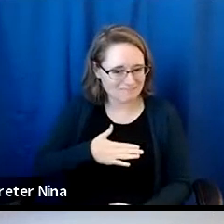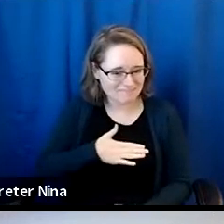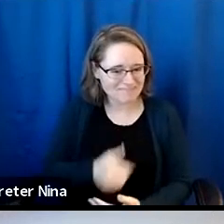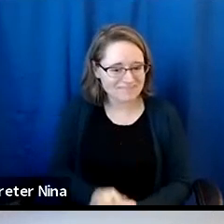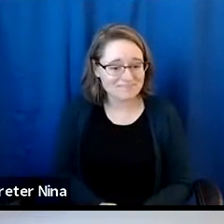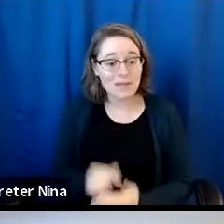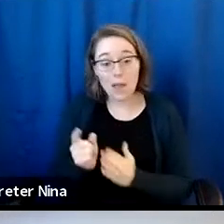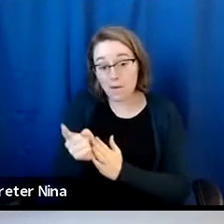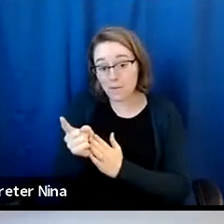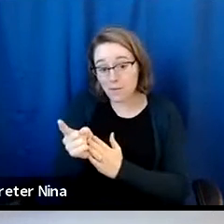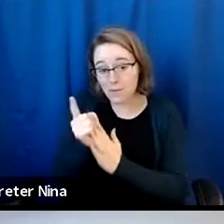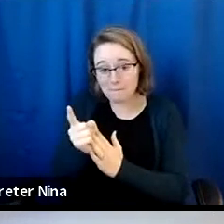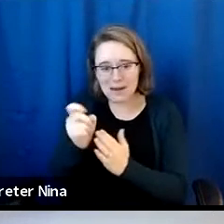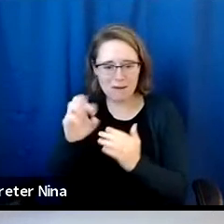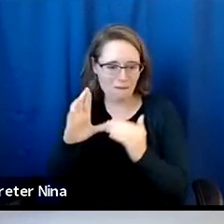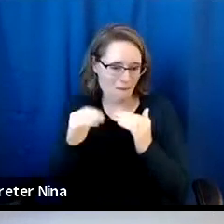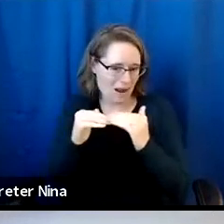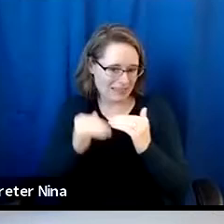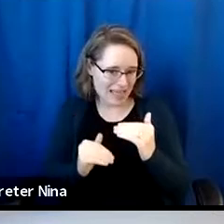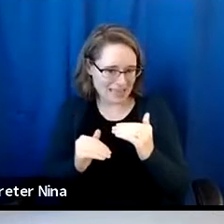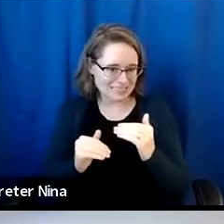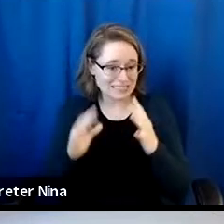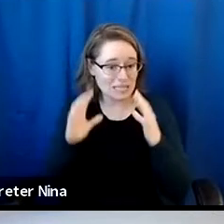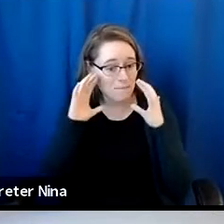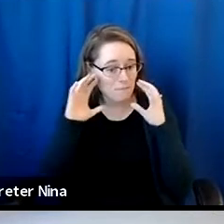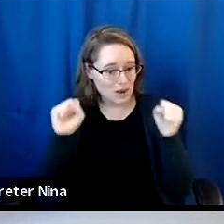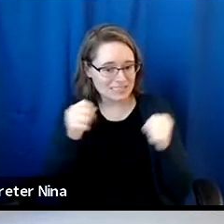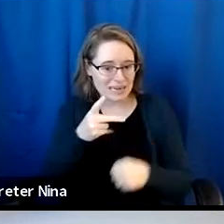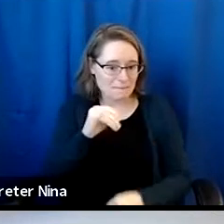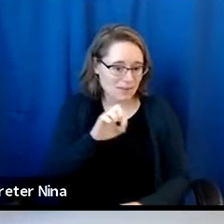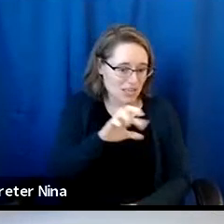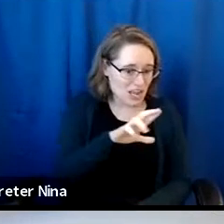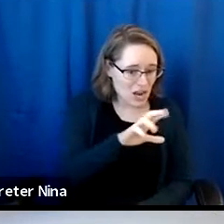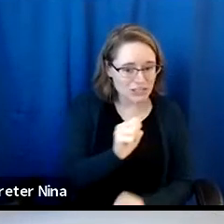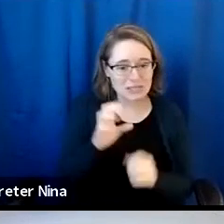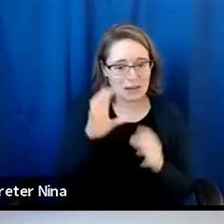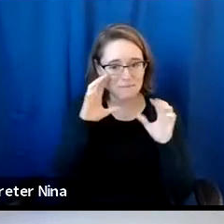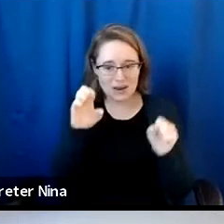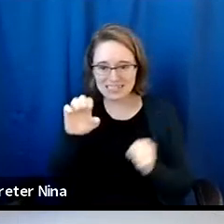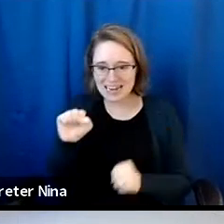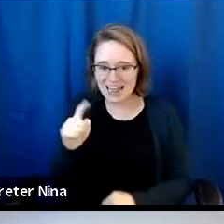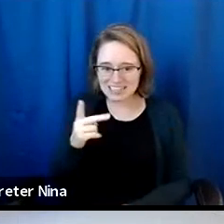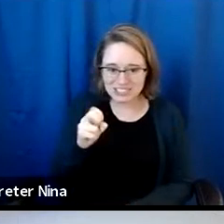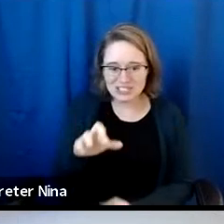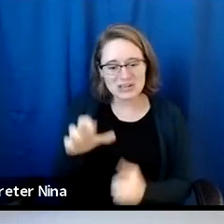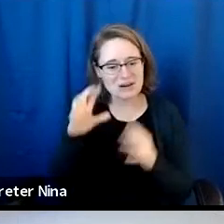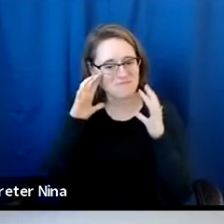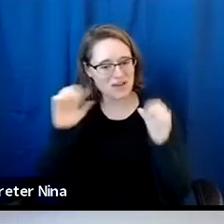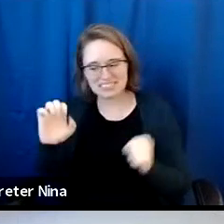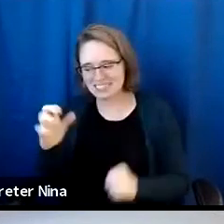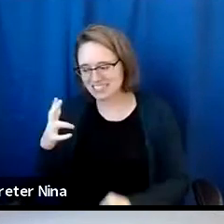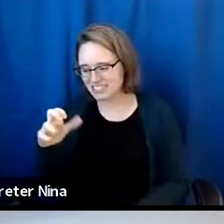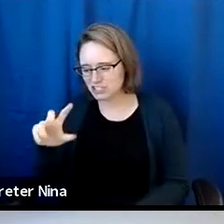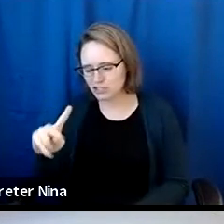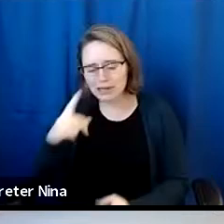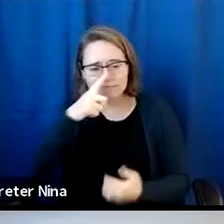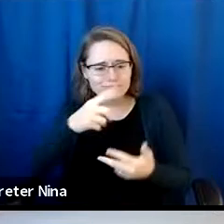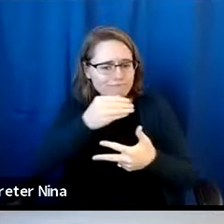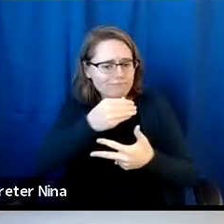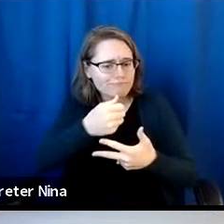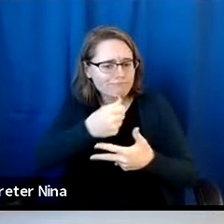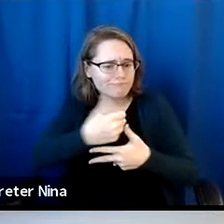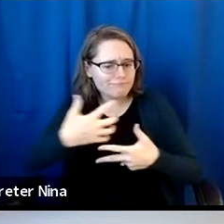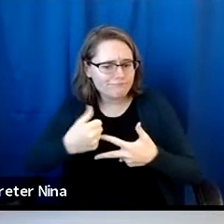1 minute or less, President Pierce, President Ester, and President Cheek, tell us what has been